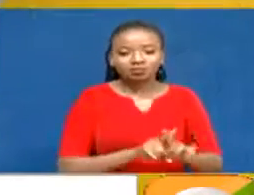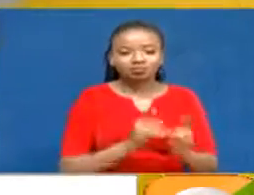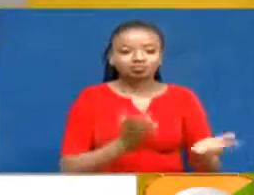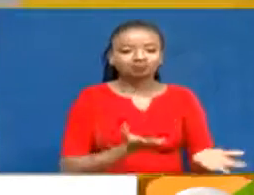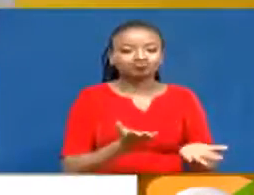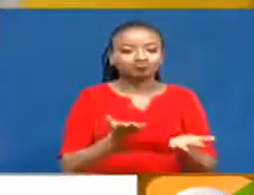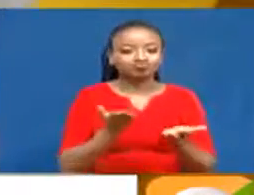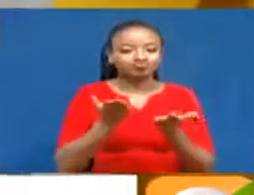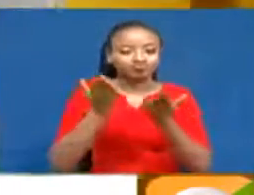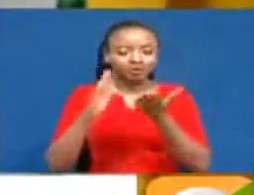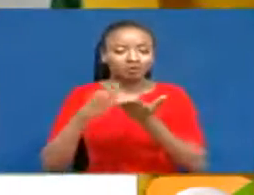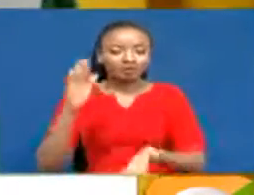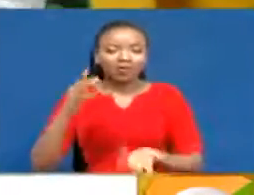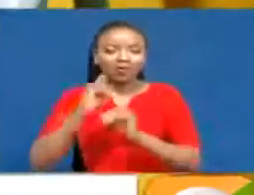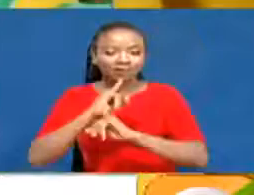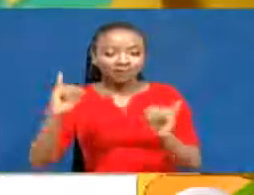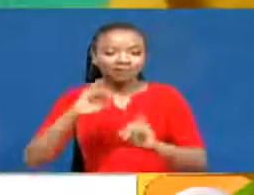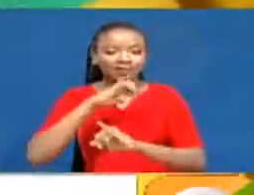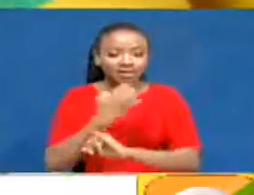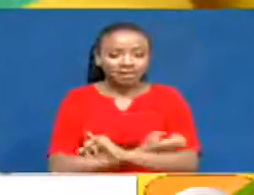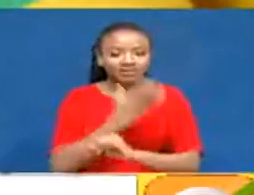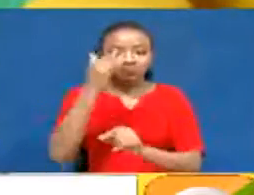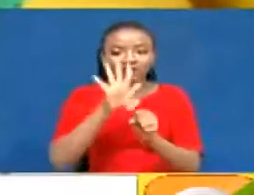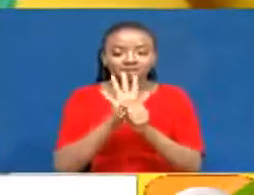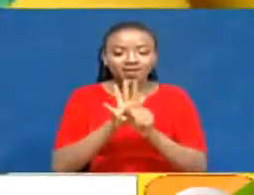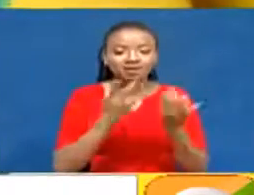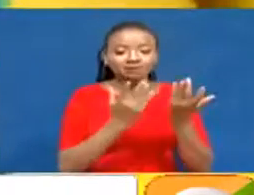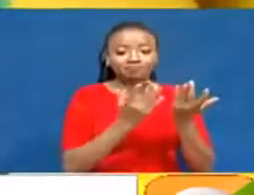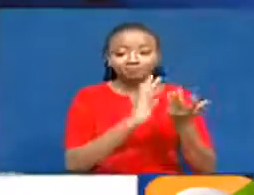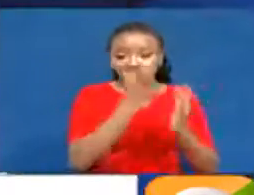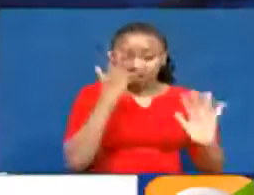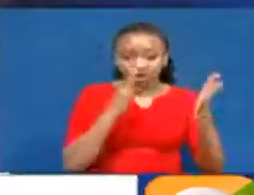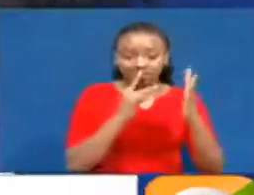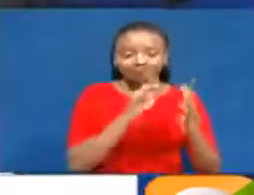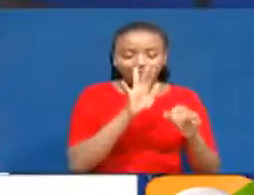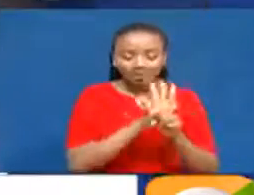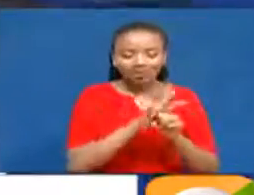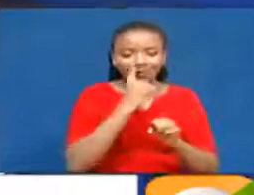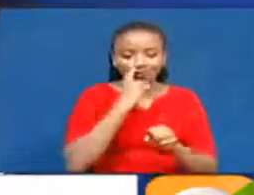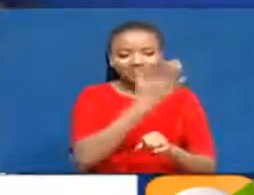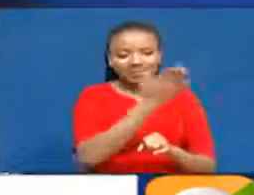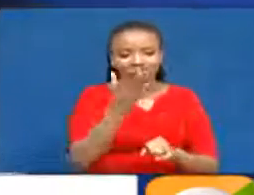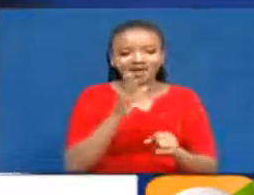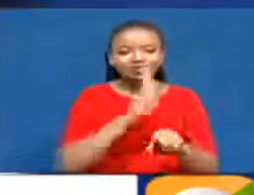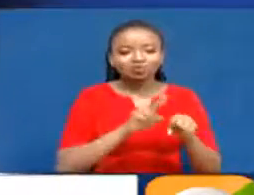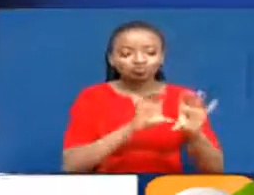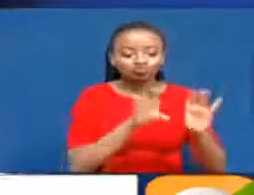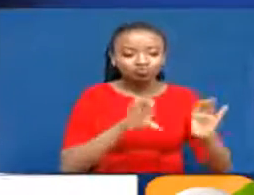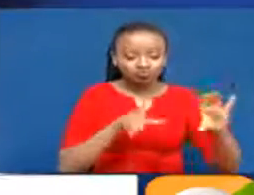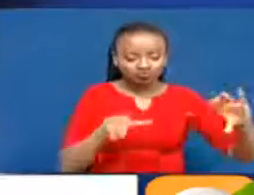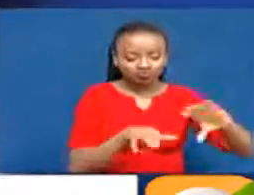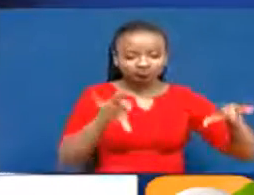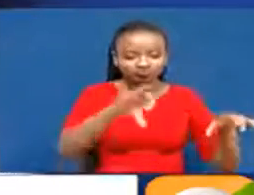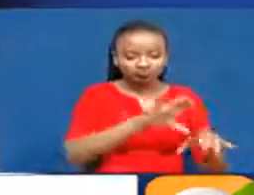areas, over 80% of households still depend on firewood and charcoal as their primary sources of cooking fuel. Well, this was